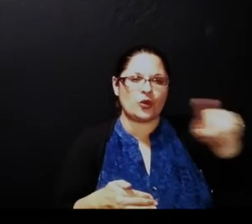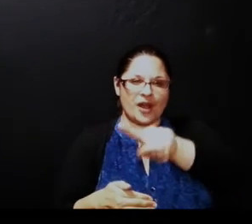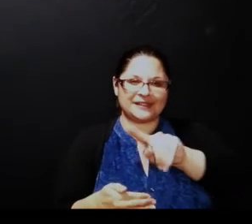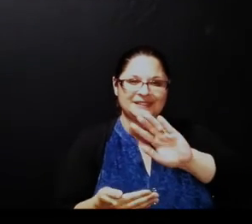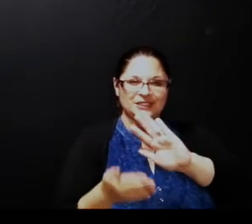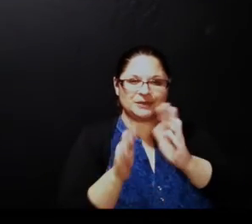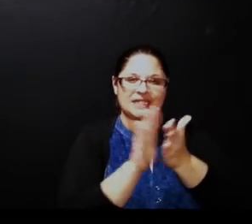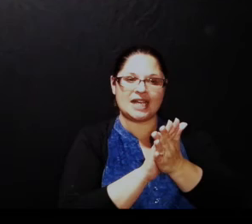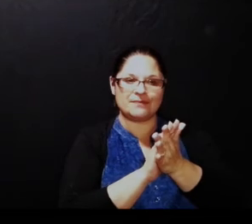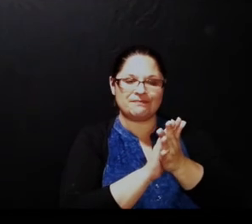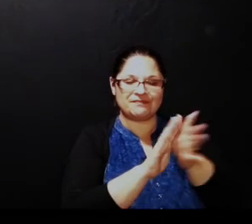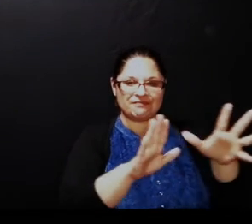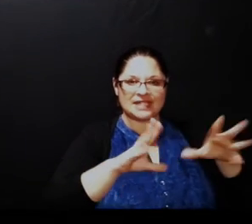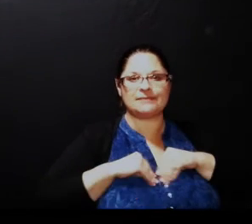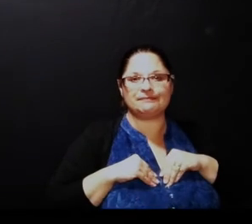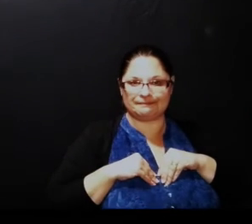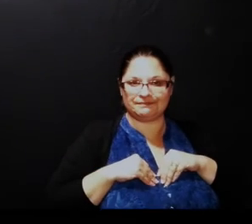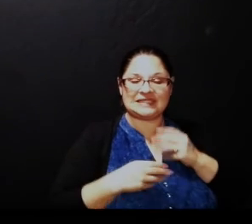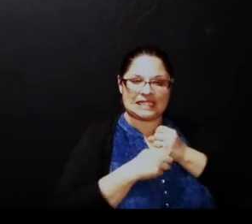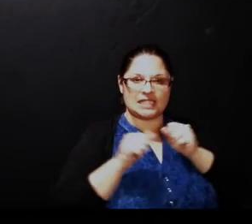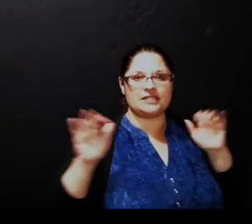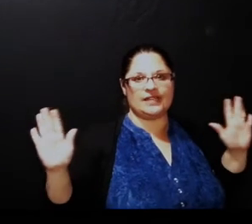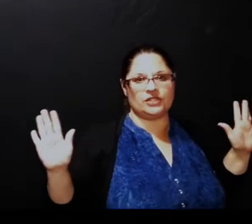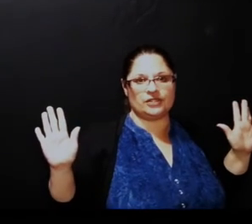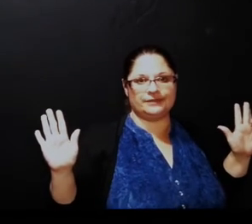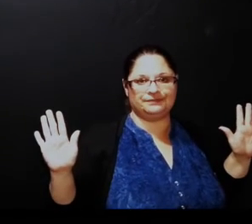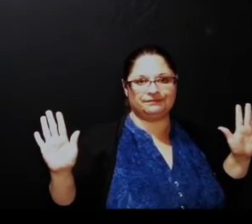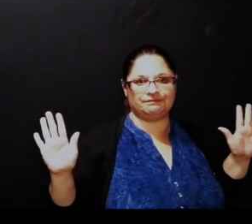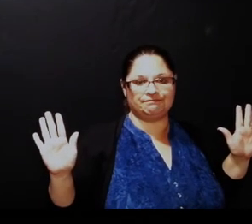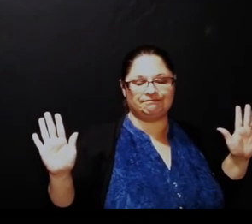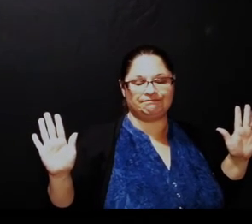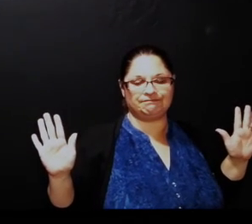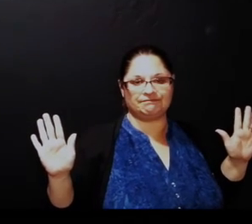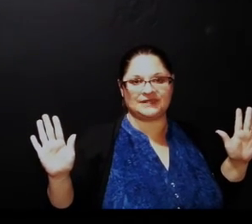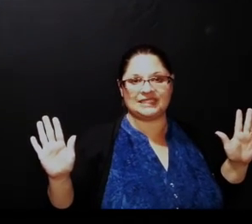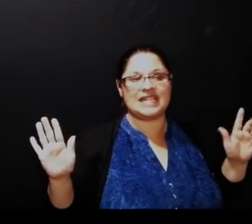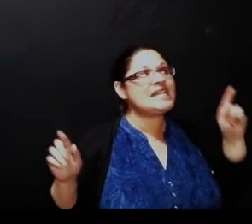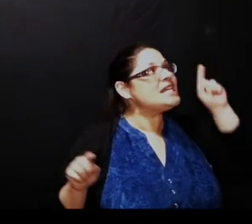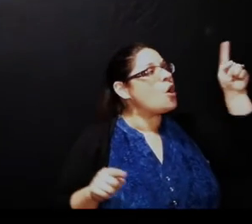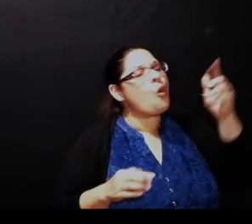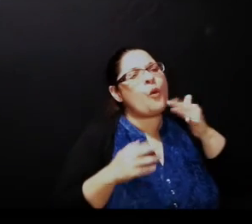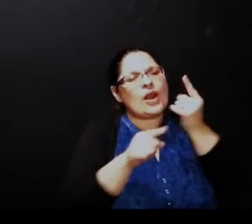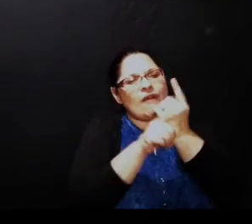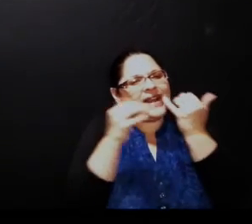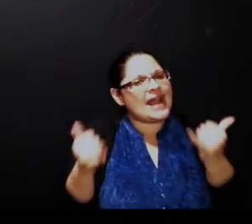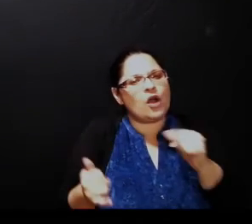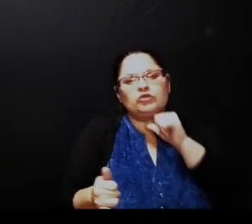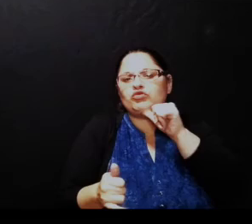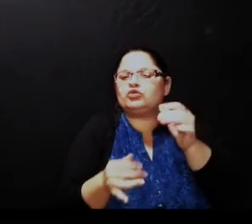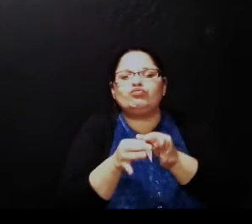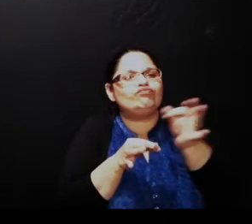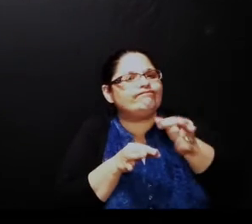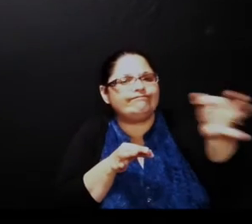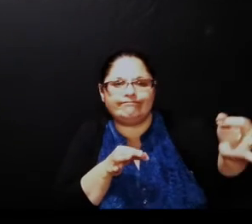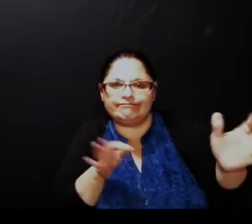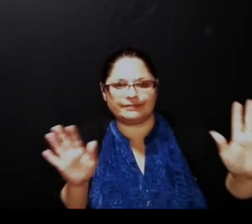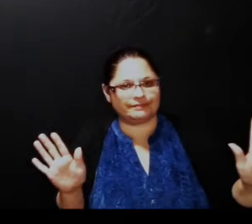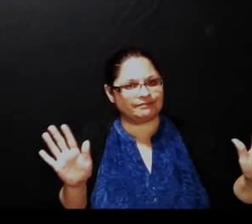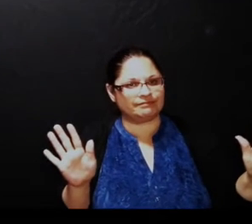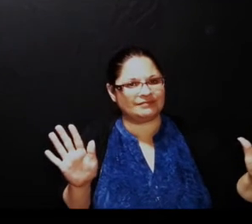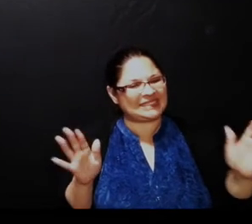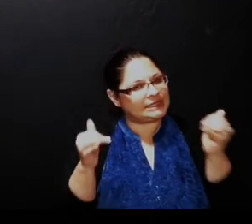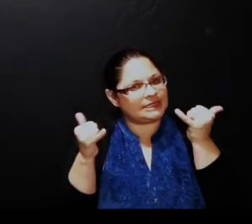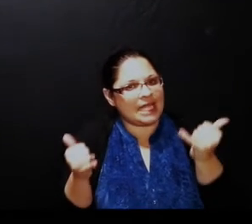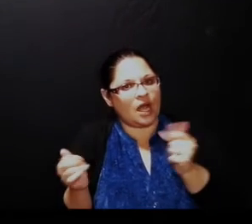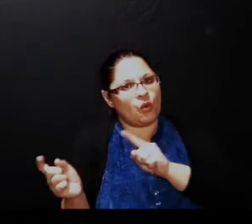the moment. He's waiting. Don't wait another minute. Church, Christians, Not done yet. Listen, here's your part of this.